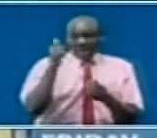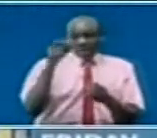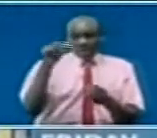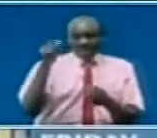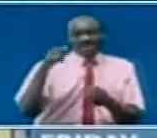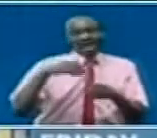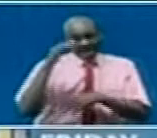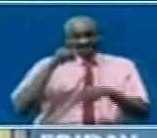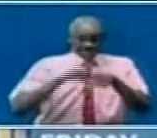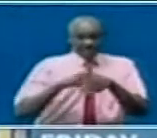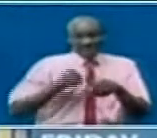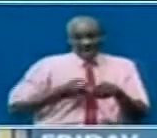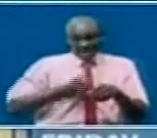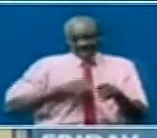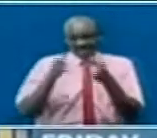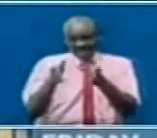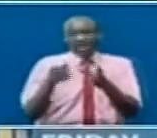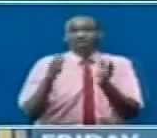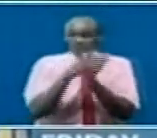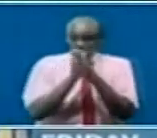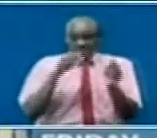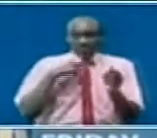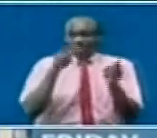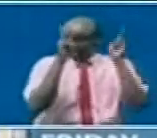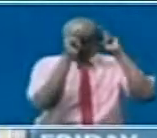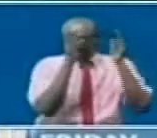girls' category. Francis Ontomo reports from Kakamega.